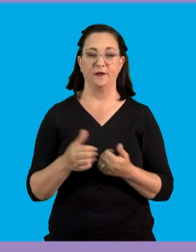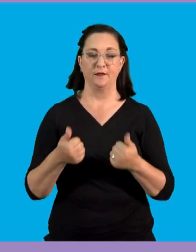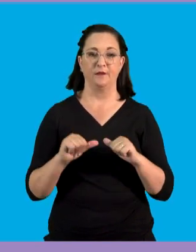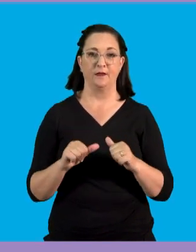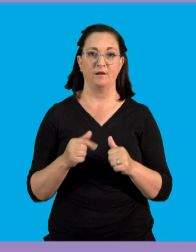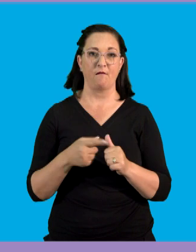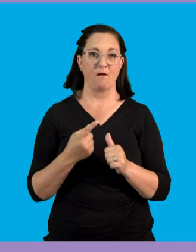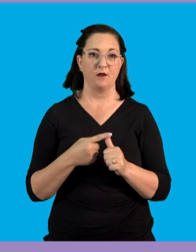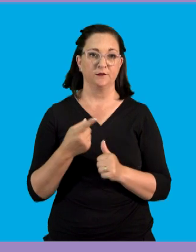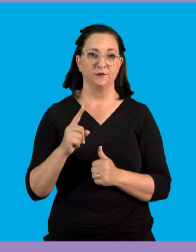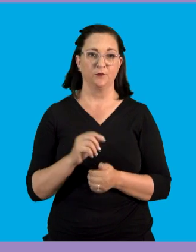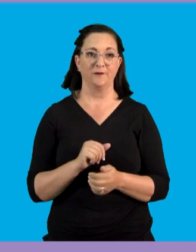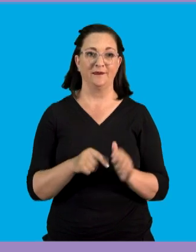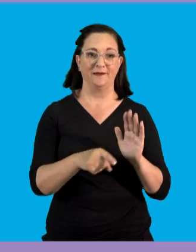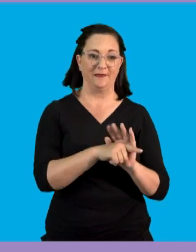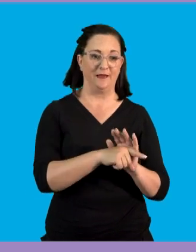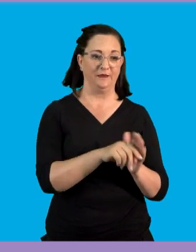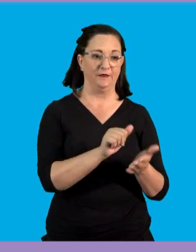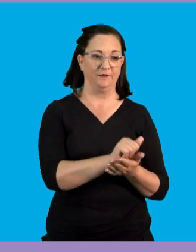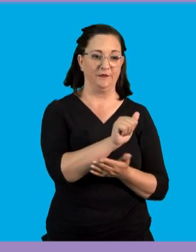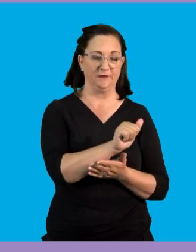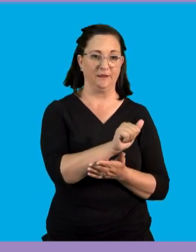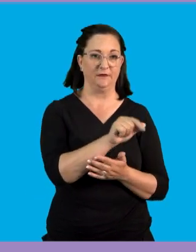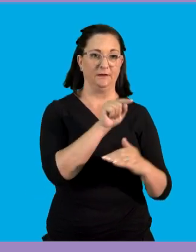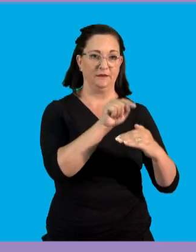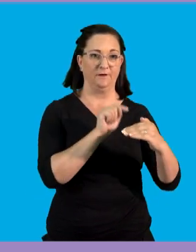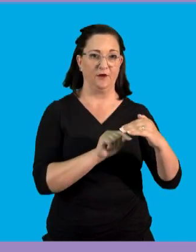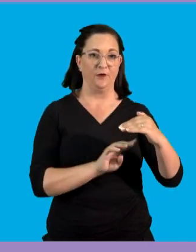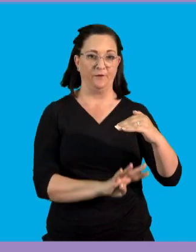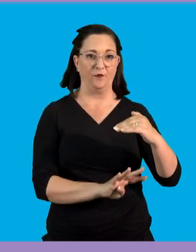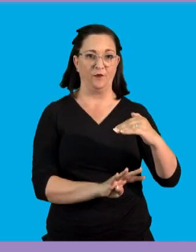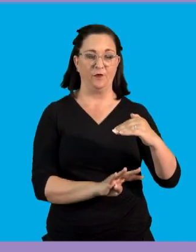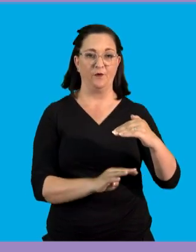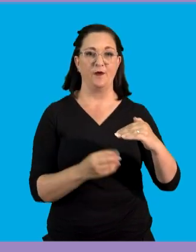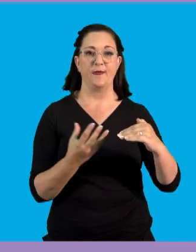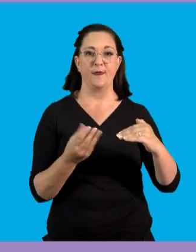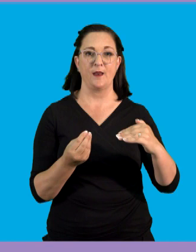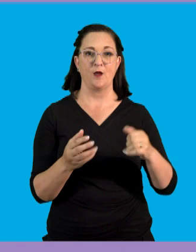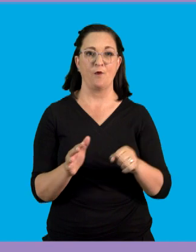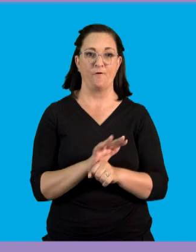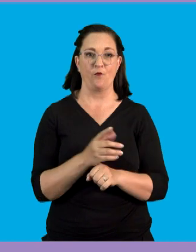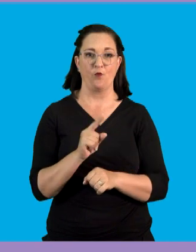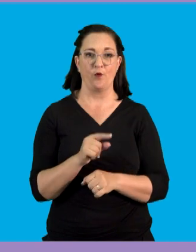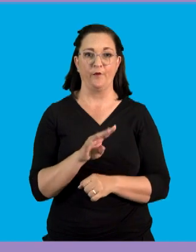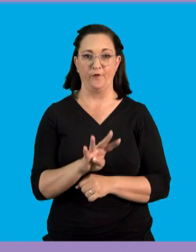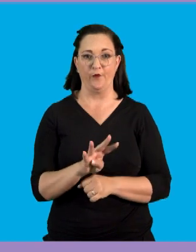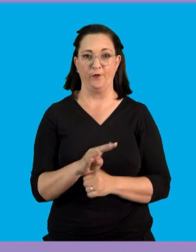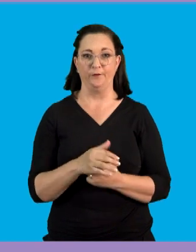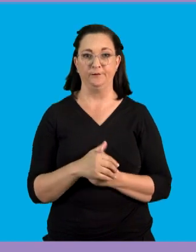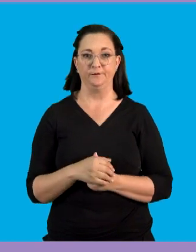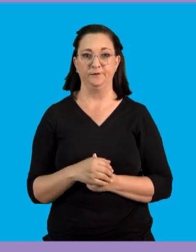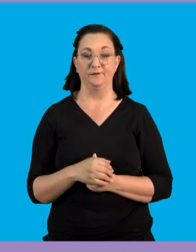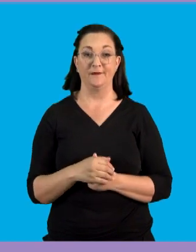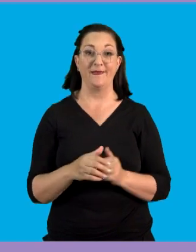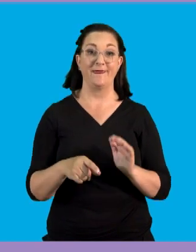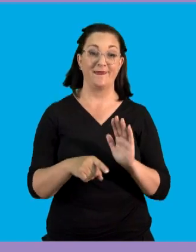fraction. And what is that going to give us? Now negative 16 divided by 4 gives us a whole number